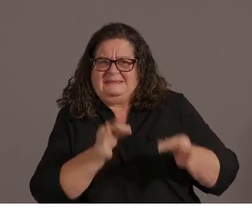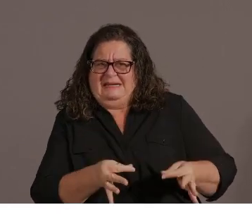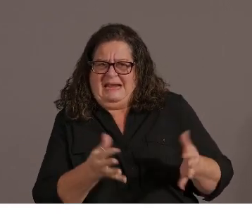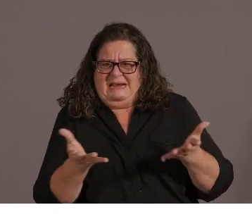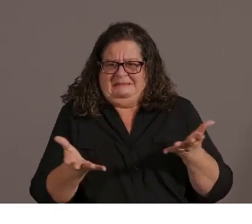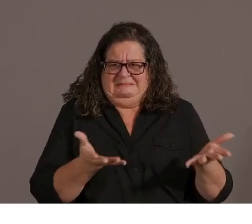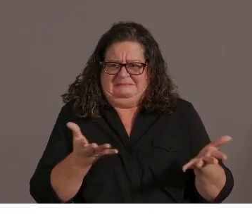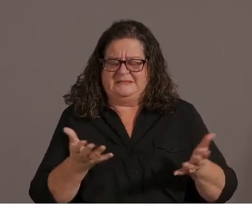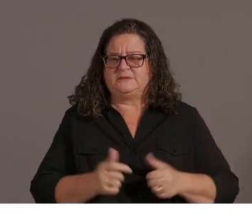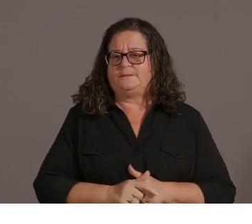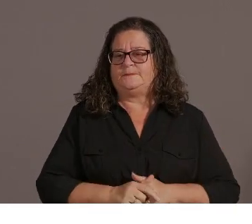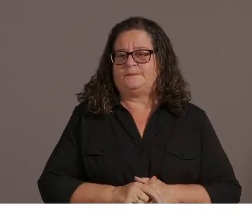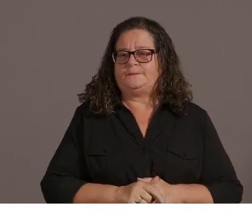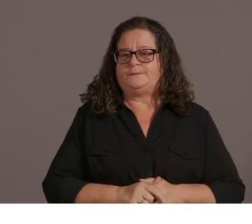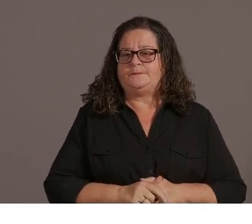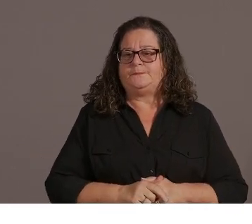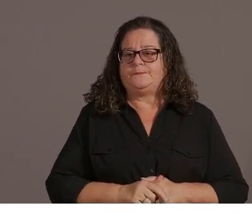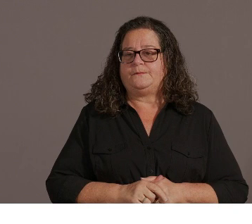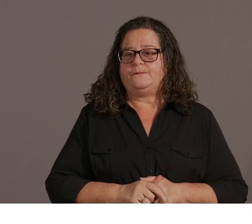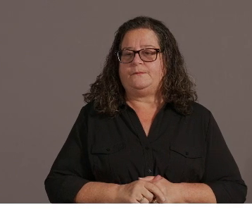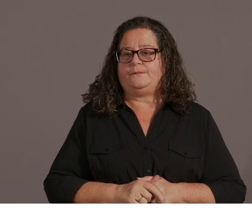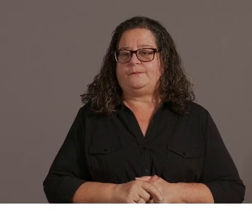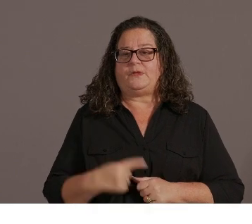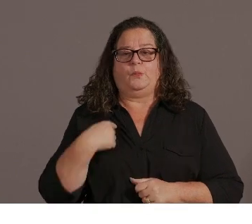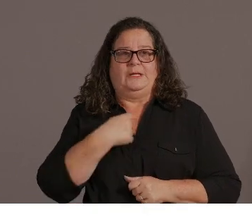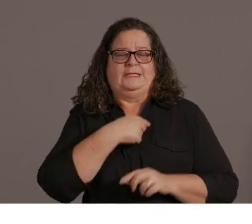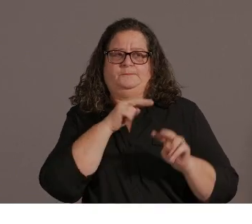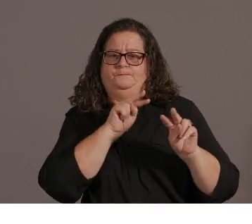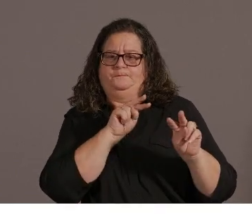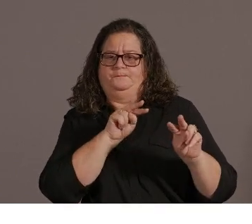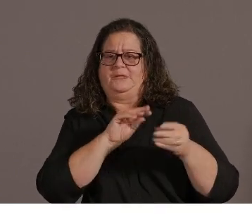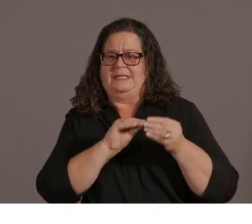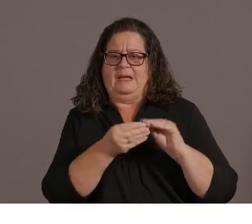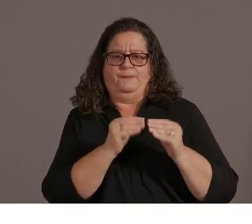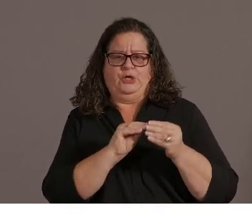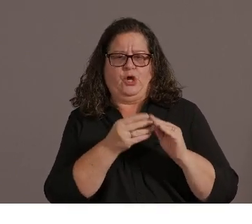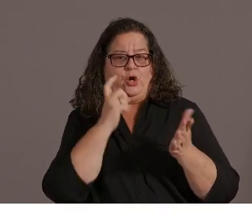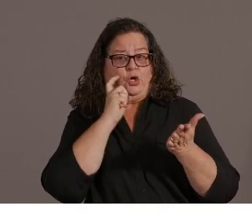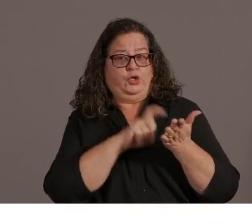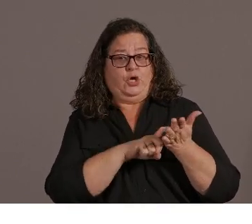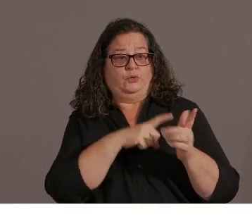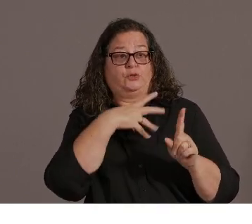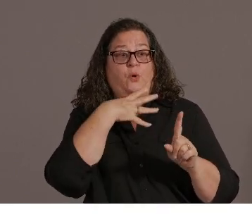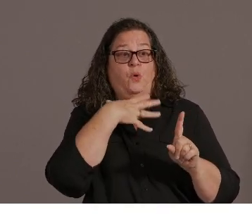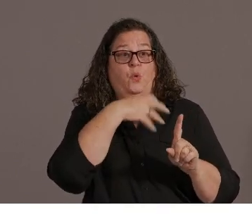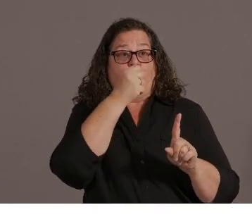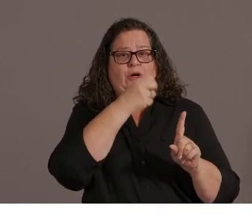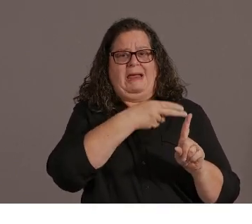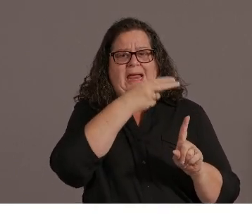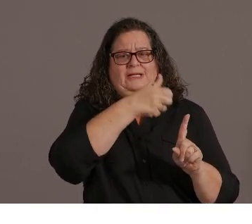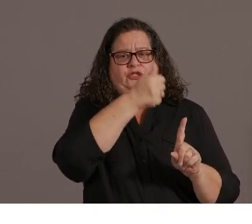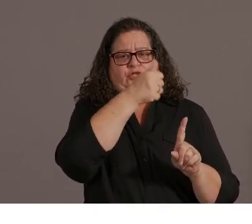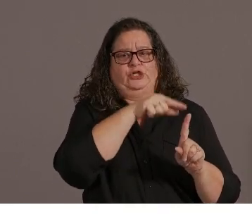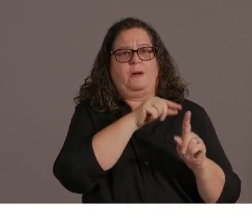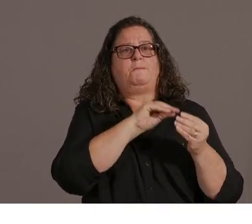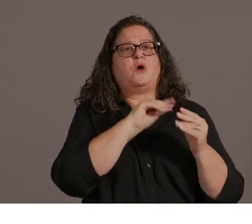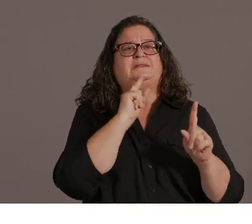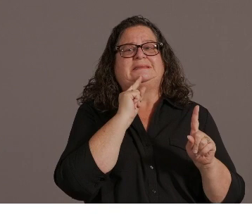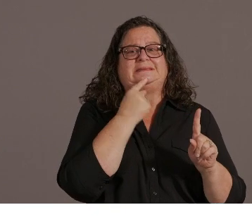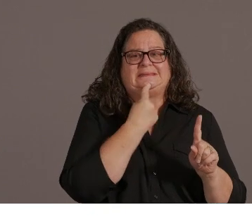response to data that showed that our higher ages are at an increased risk for severe outcomes from COVID-19,